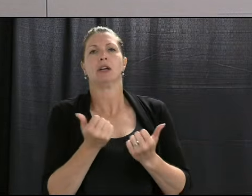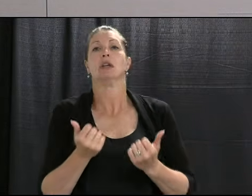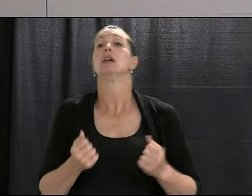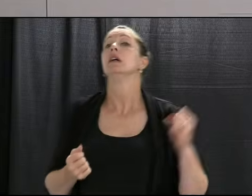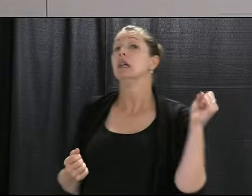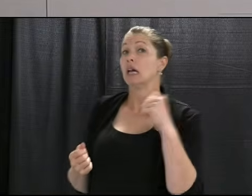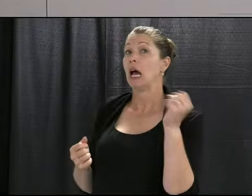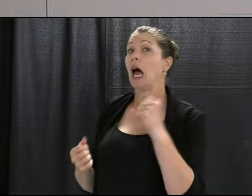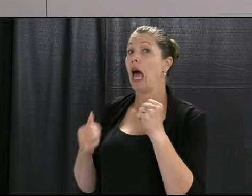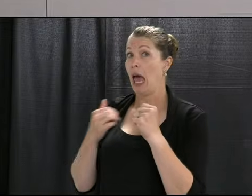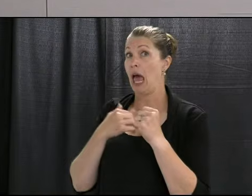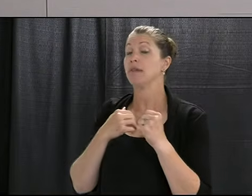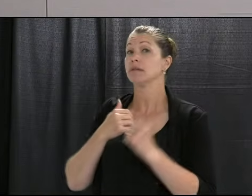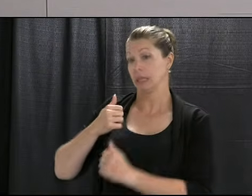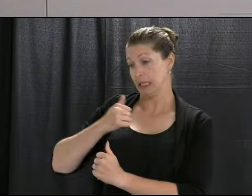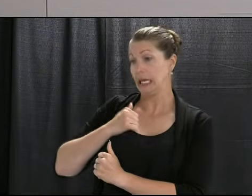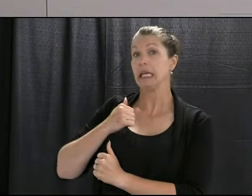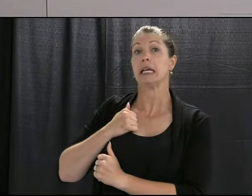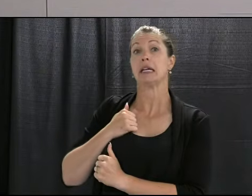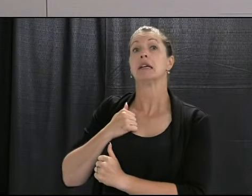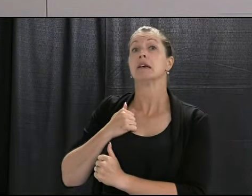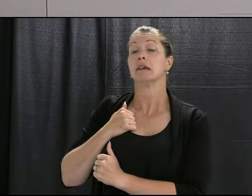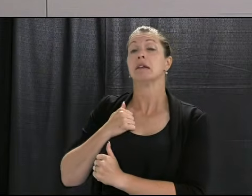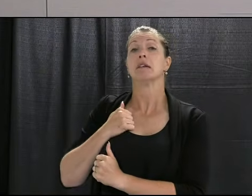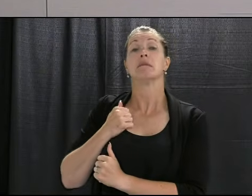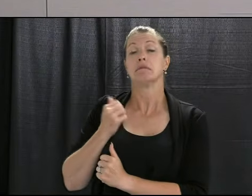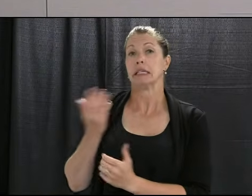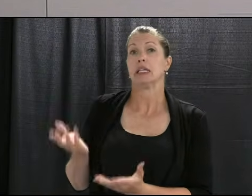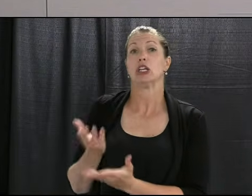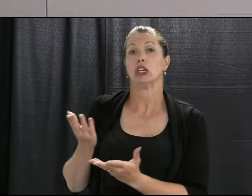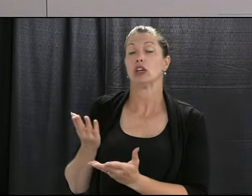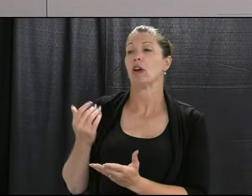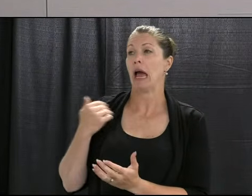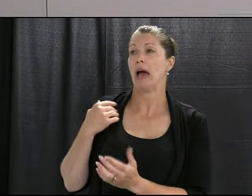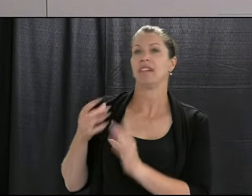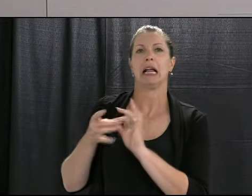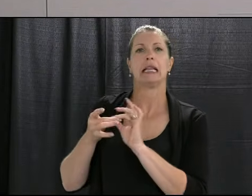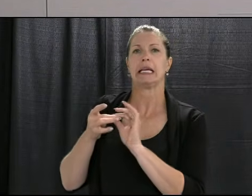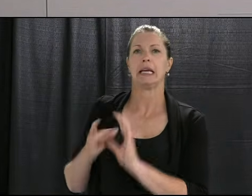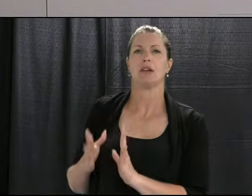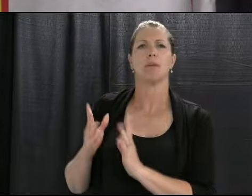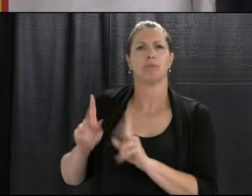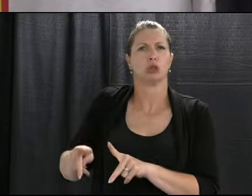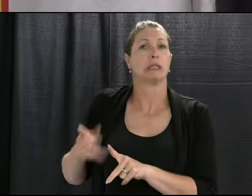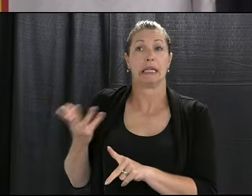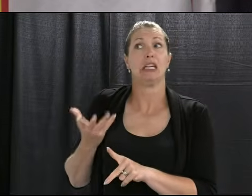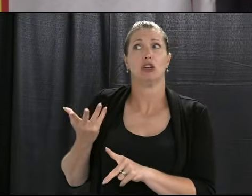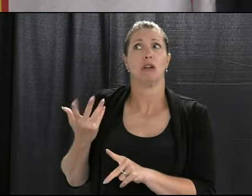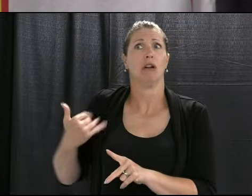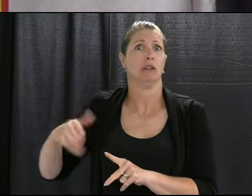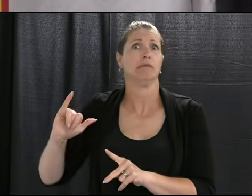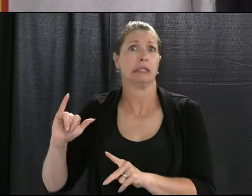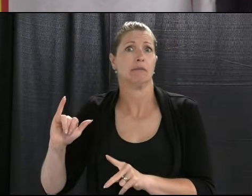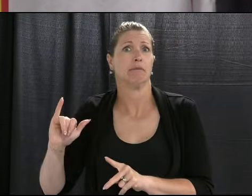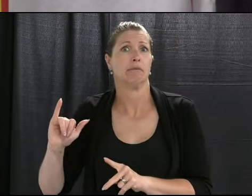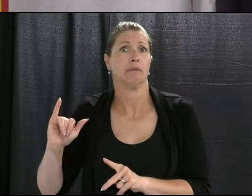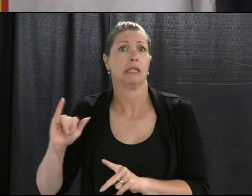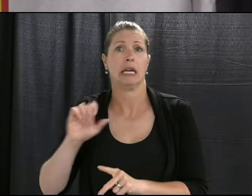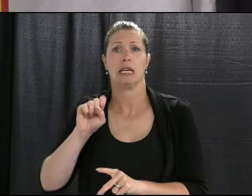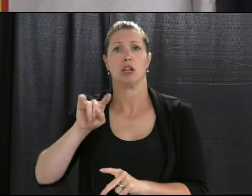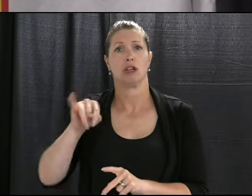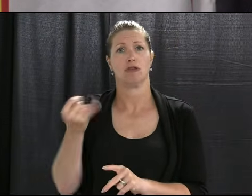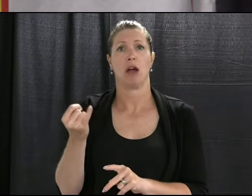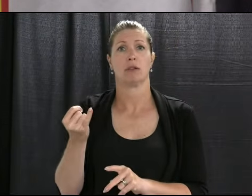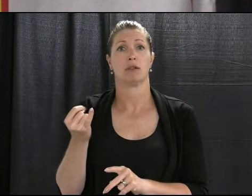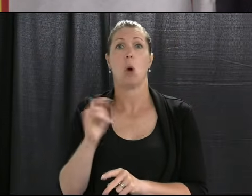forces on PEOC. It's a standing member of the committee, so that liaison exists already. and St. John's is